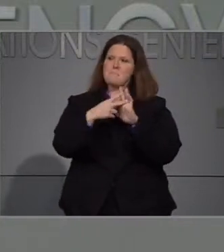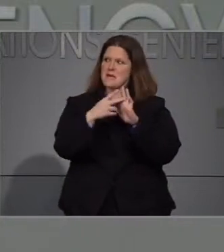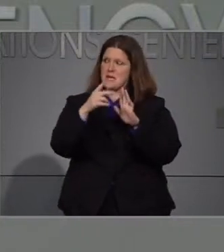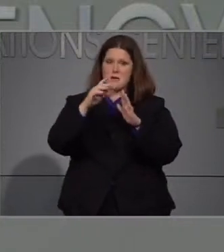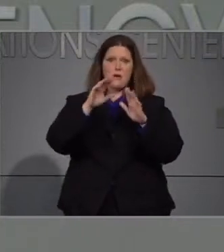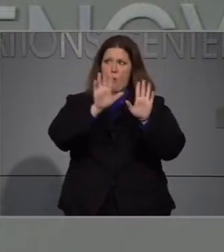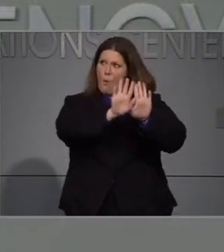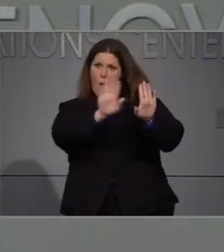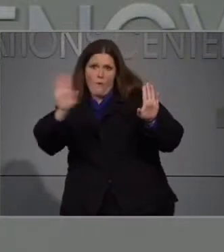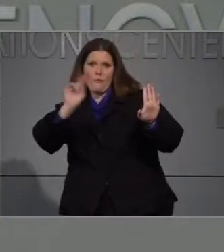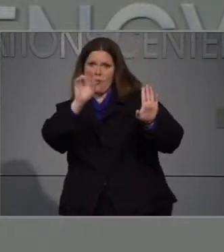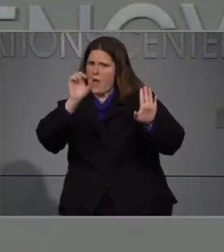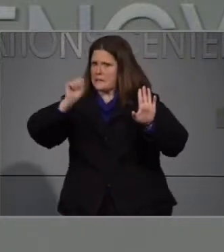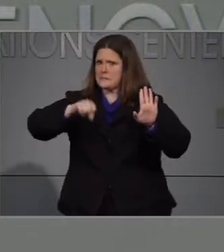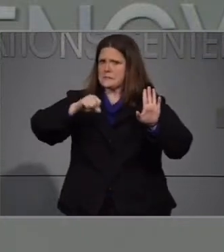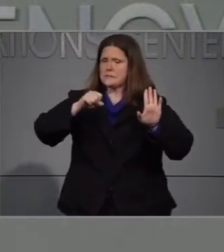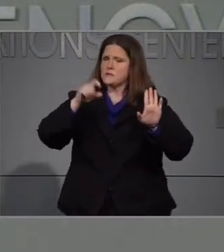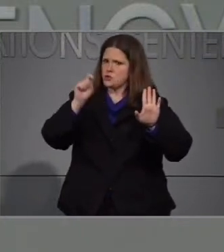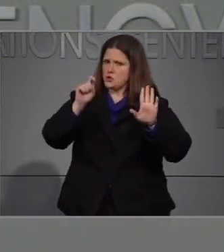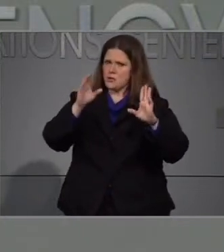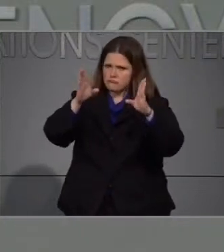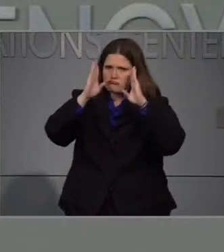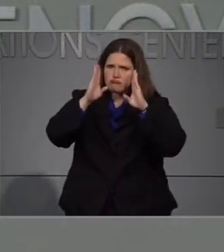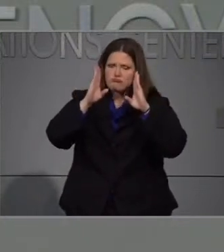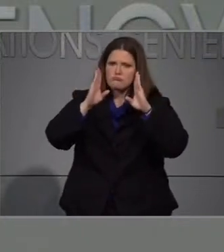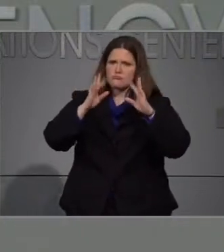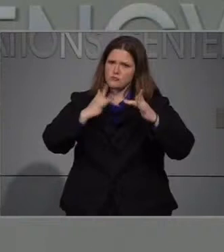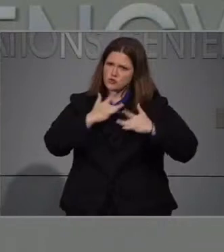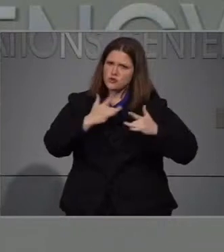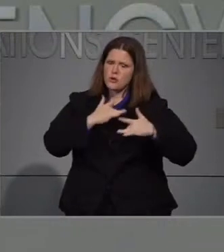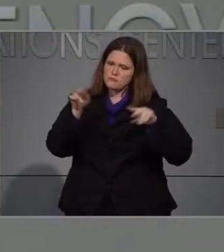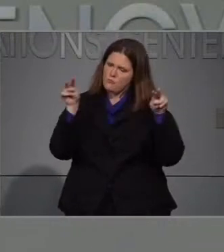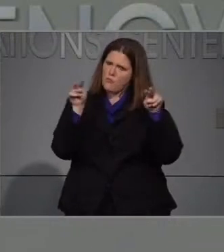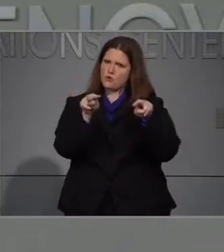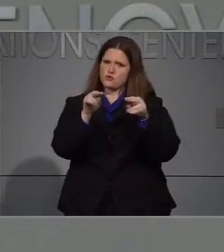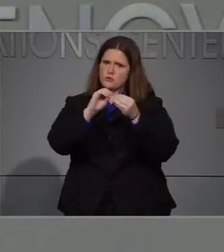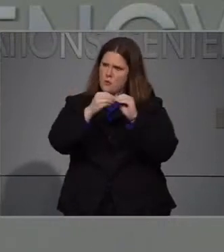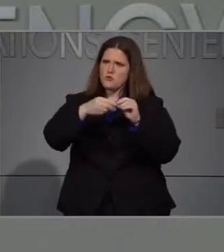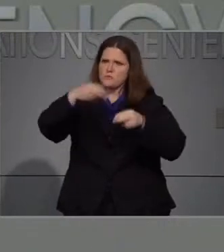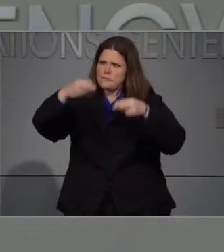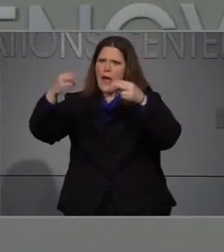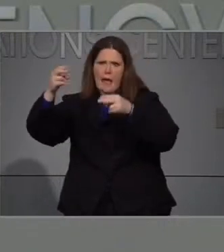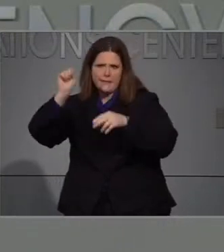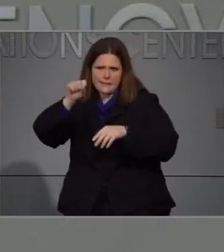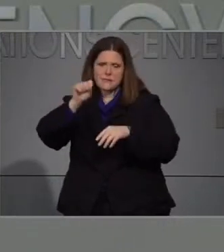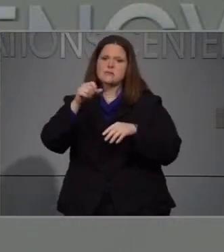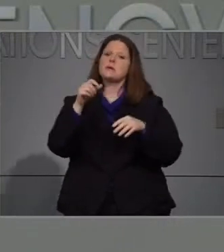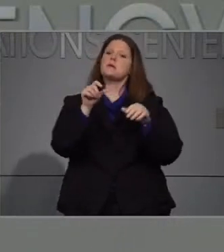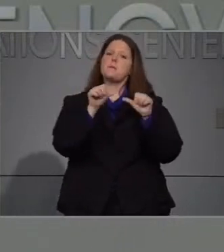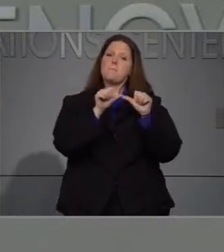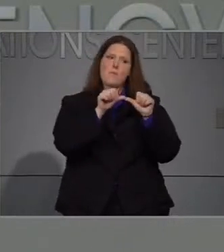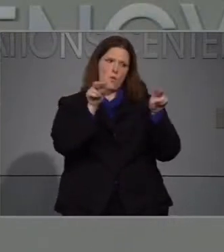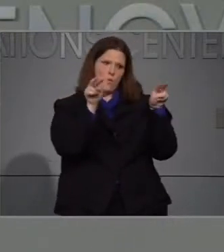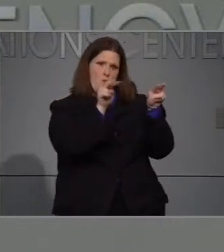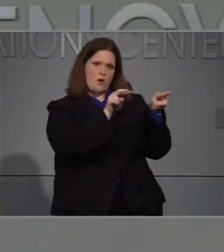But yes, we want to keep those options on the table, continue to look at our trends. We've said this before, but we know that viruses